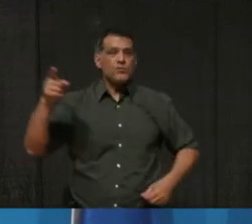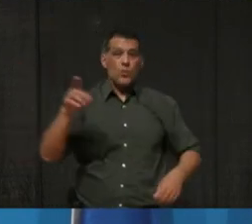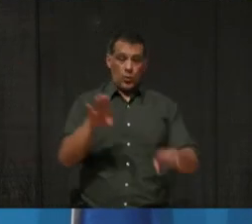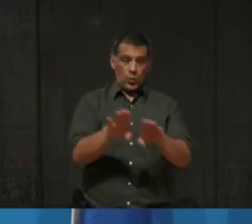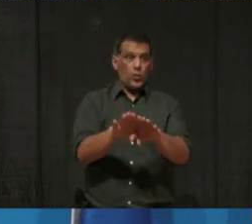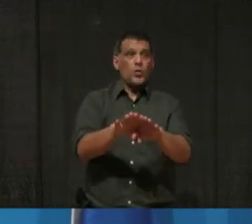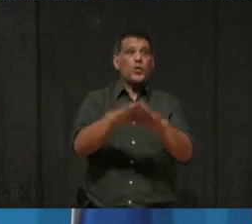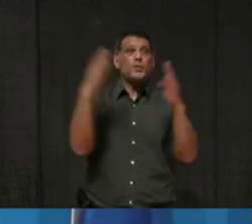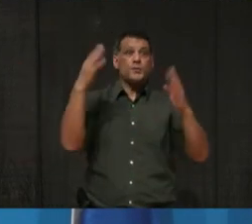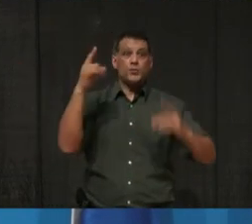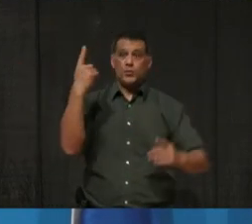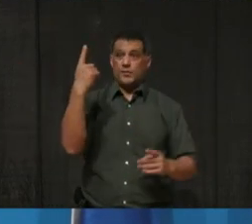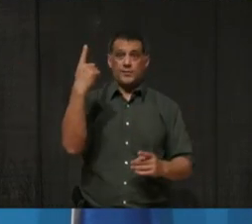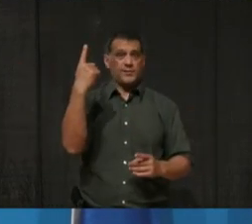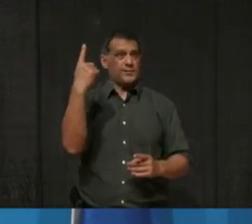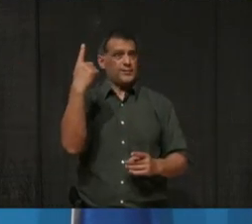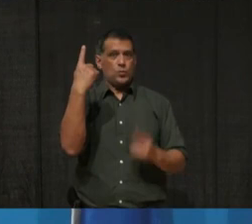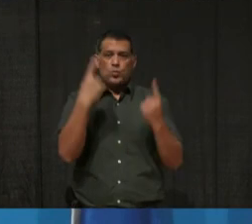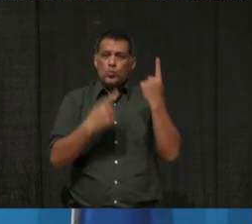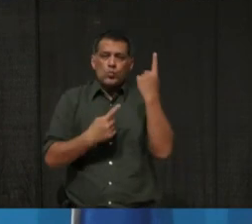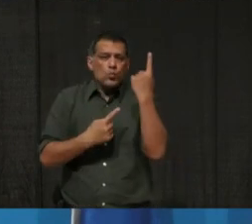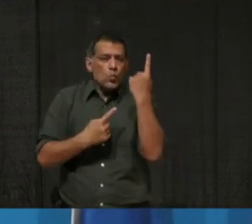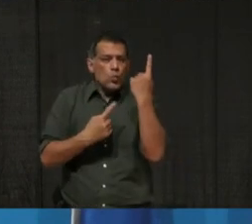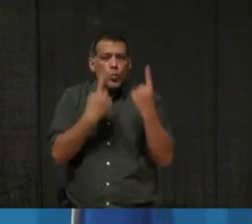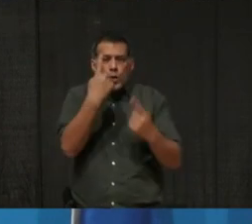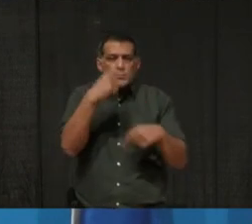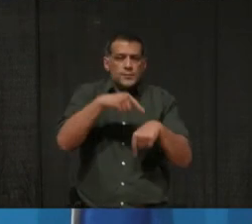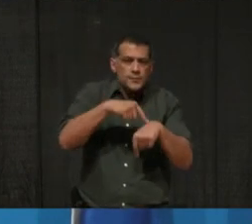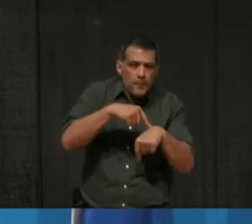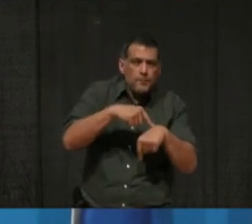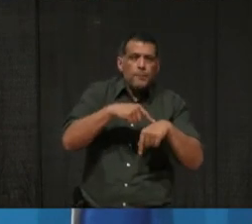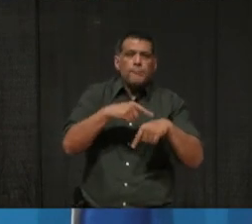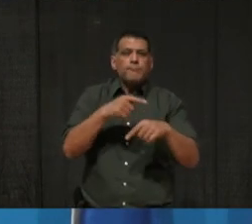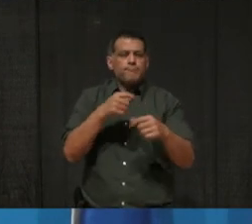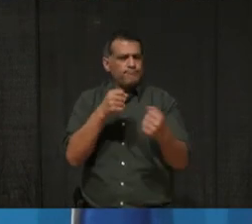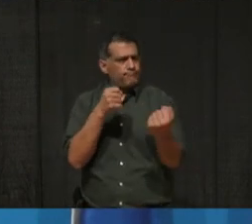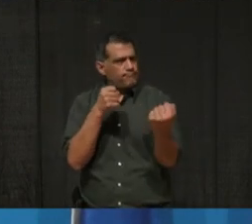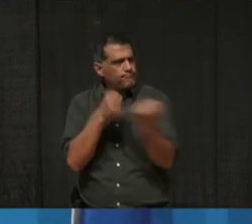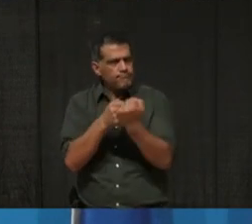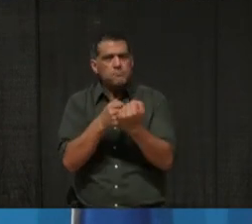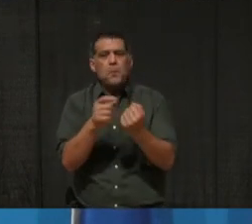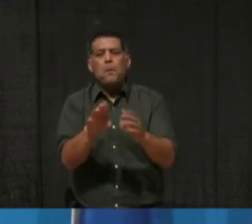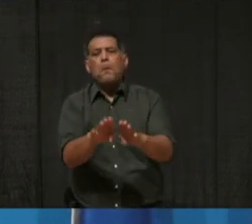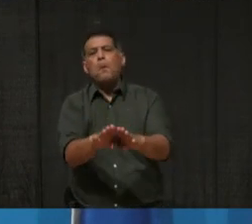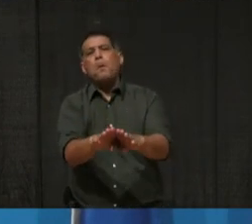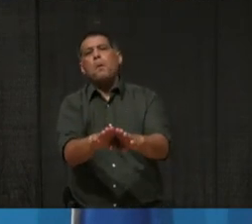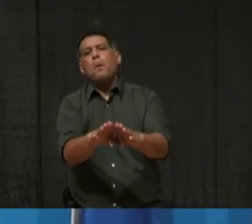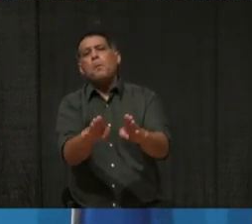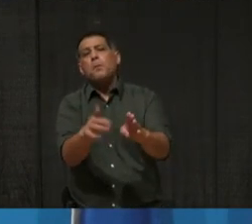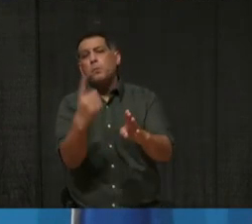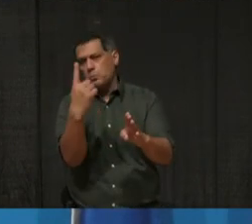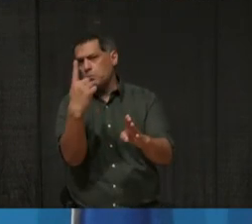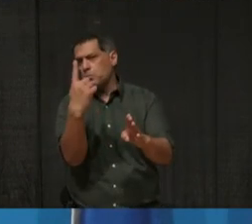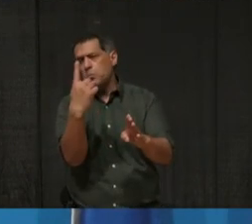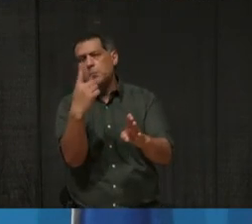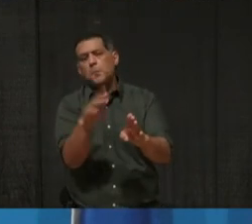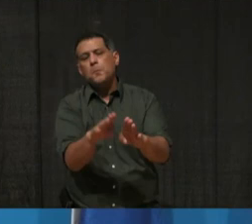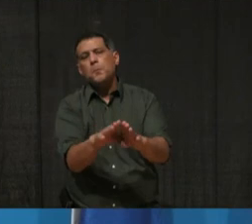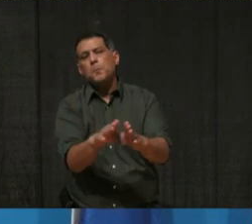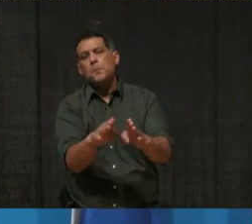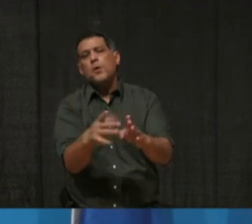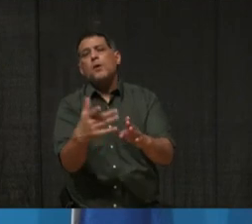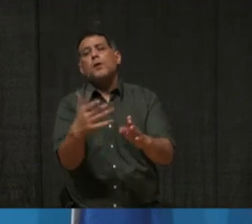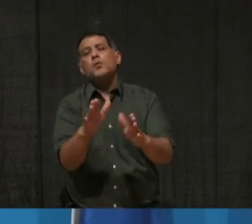only one thing that I would consider potentially supporting reopening at this point in time in our community, it would be schools. And simply because we do